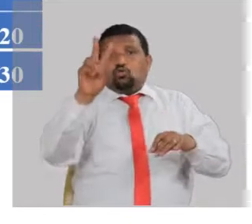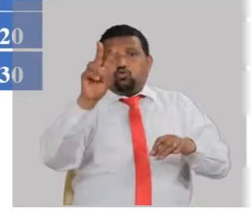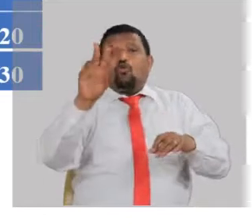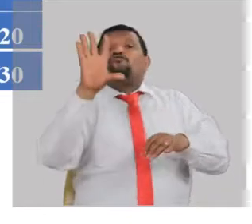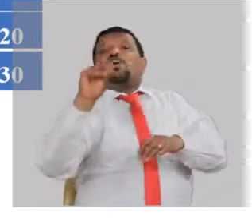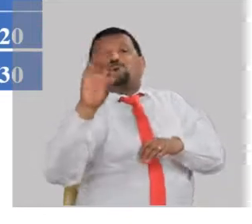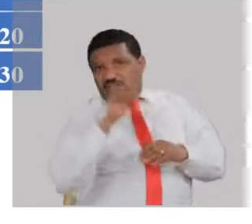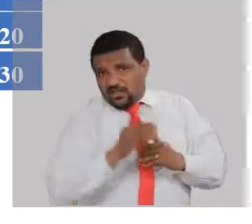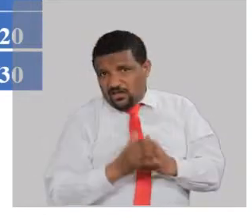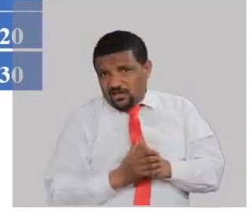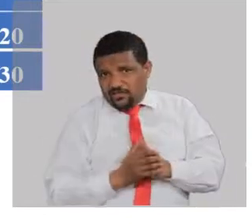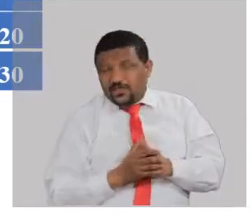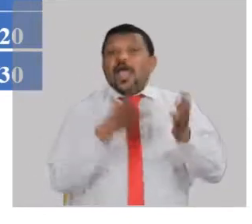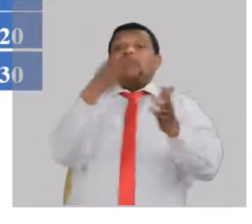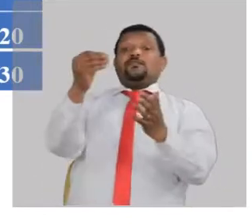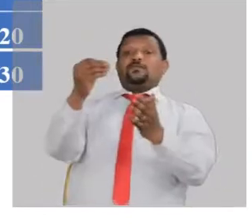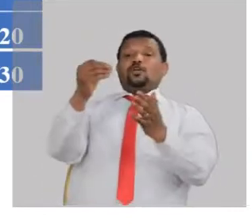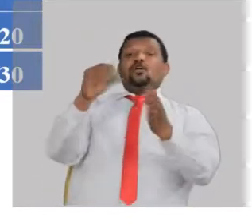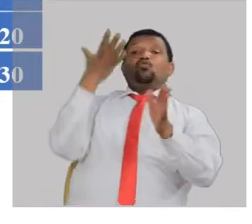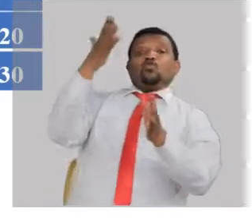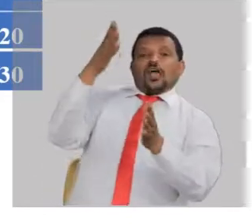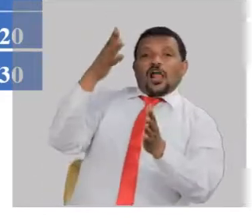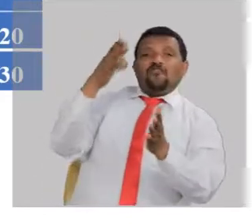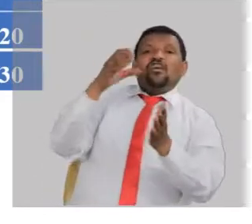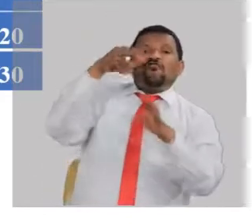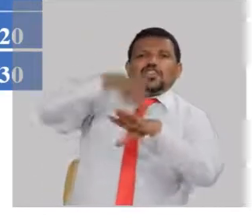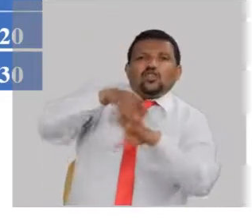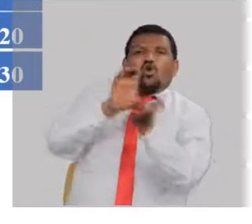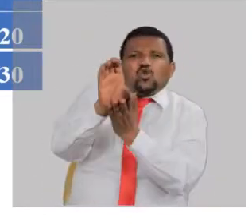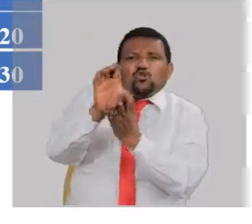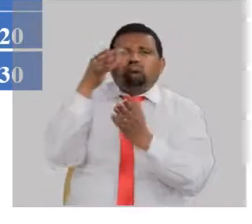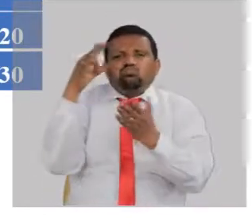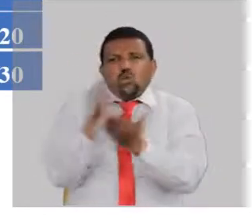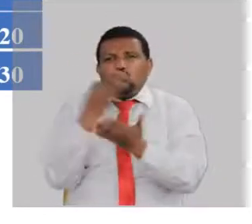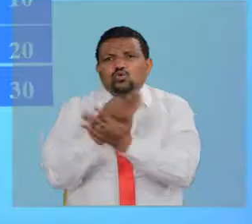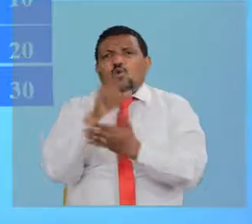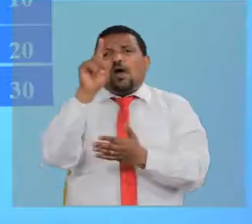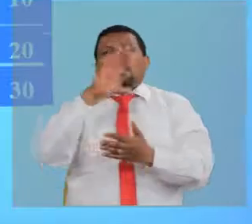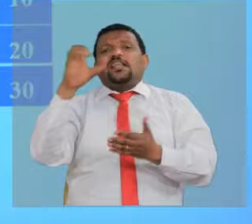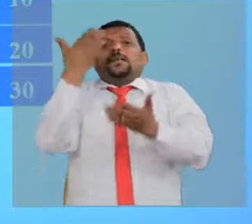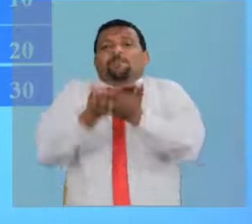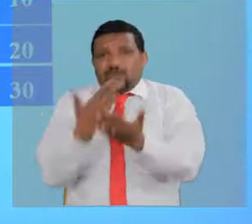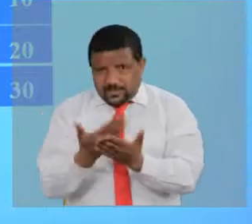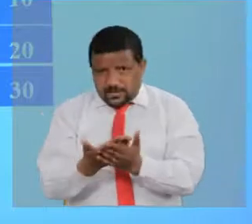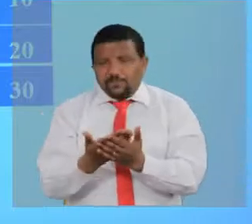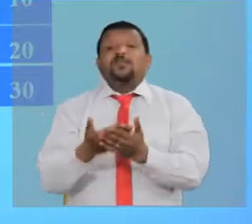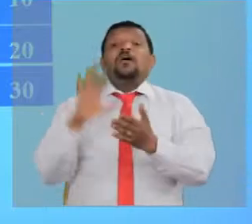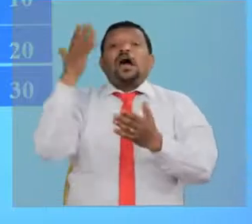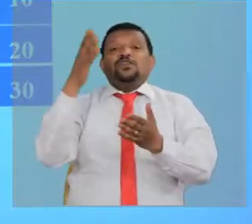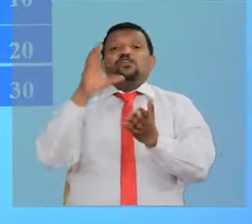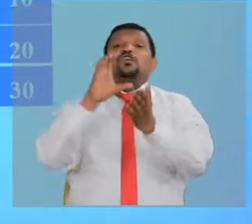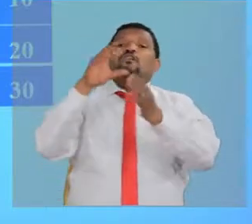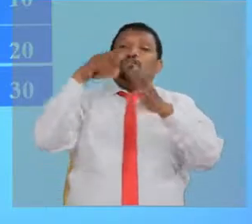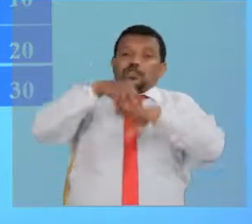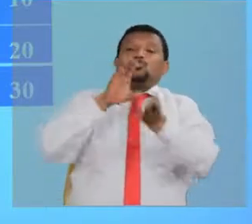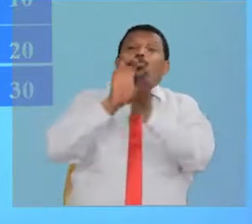50. And the total fixed cost of producing 3 units is 100 BR, then the average fixed cost of production will be TFC